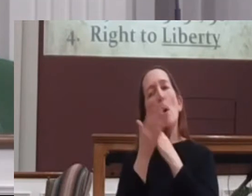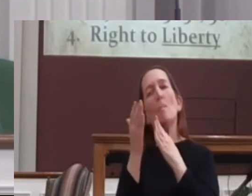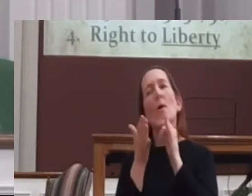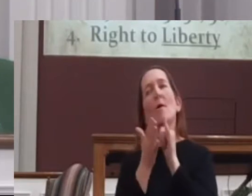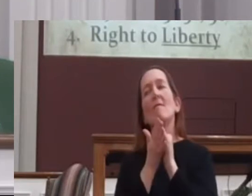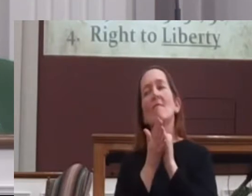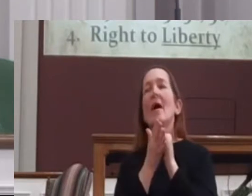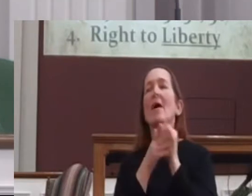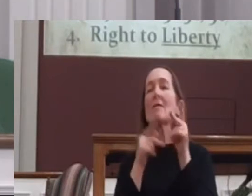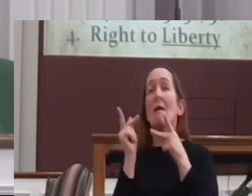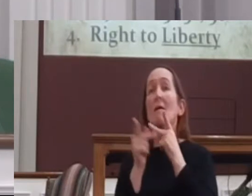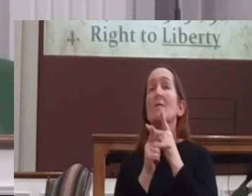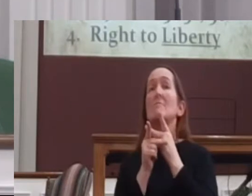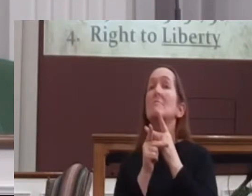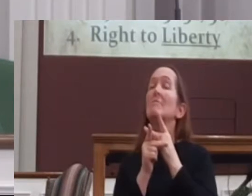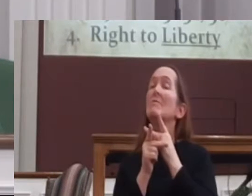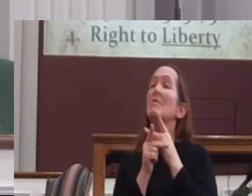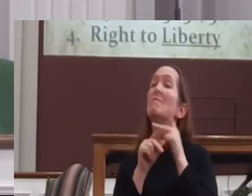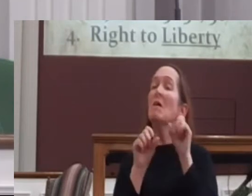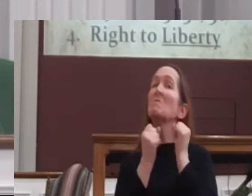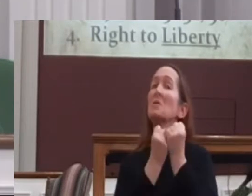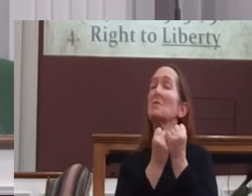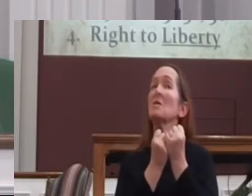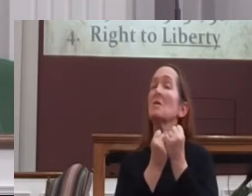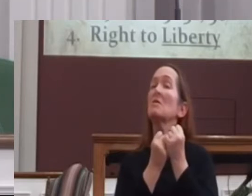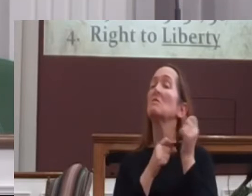to be a part of that type of a society?